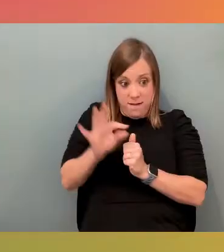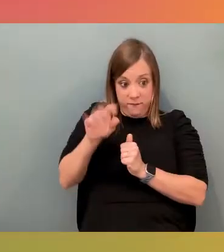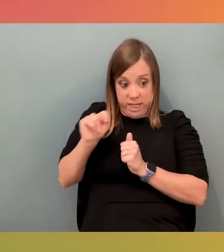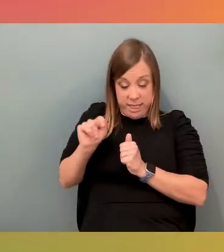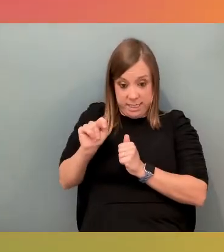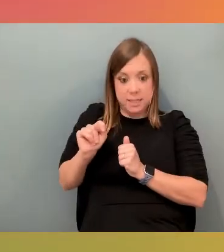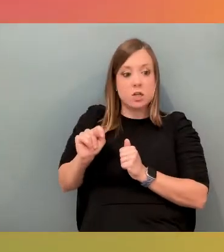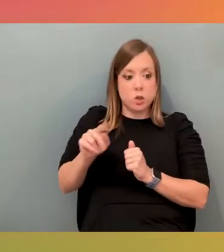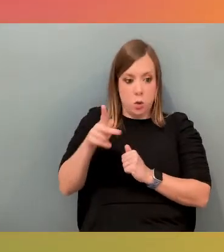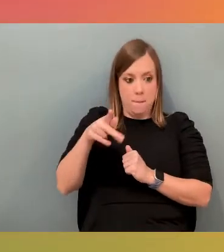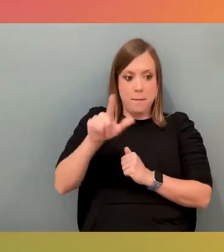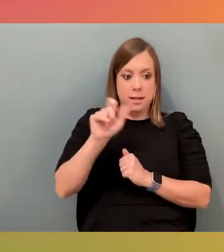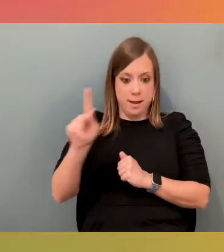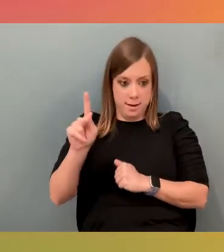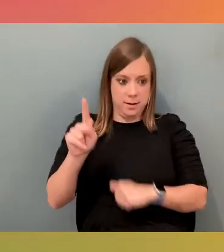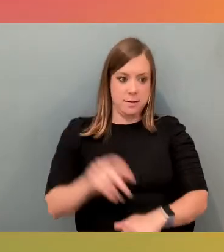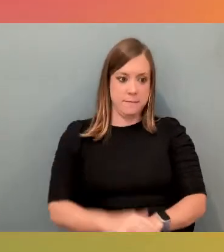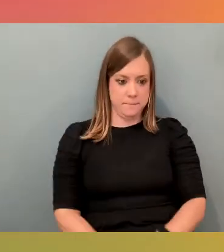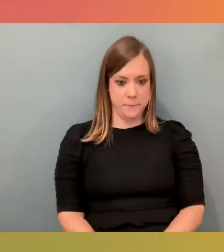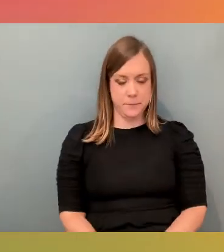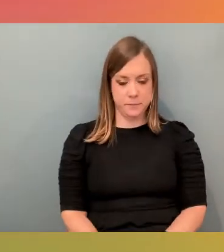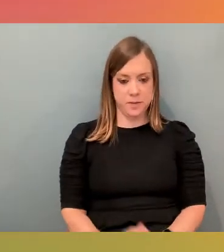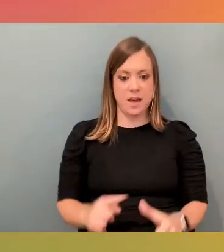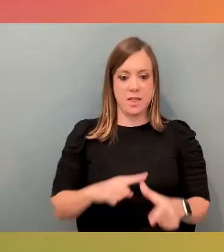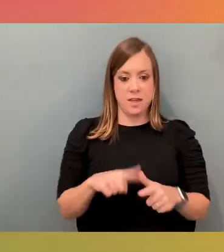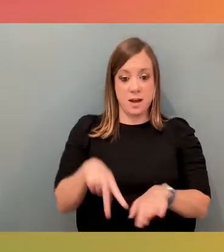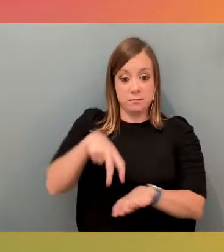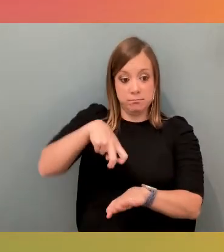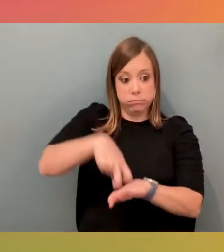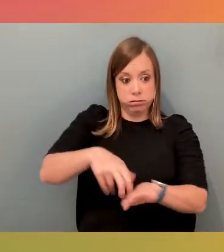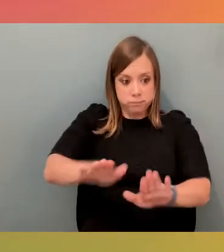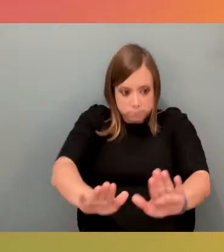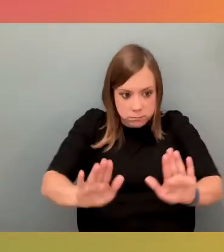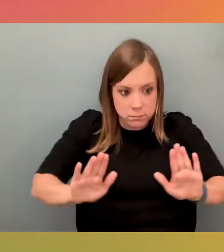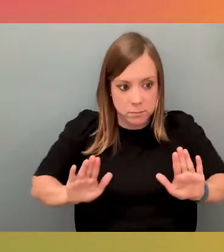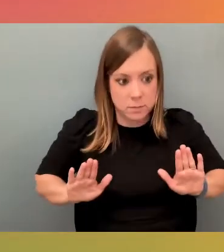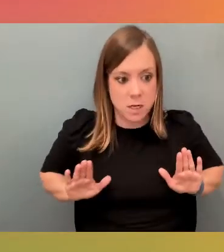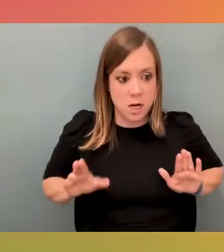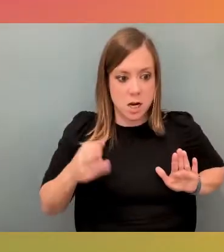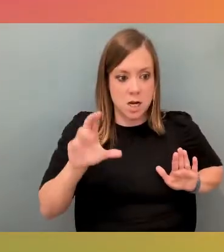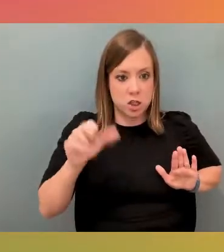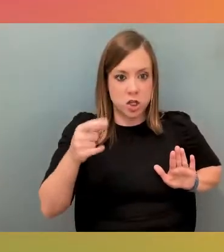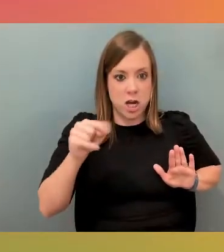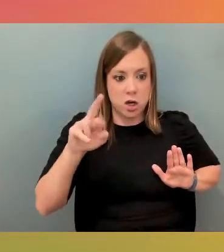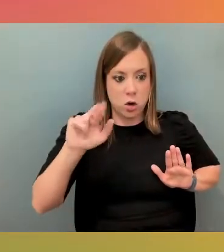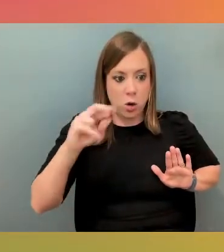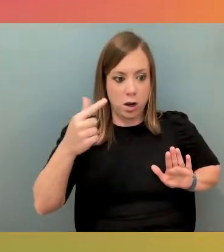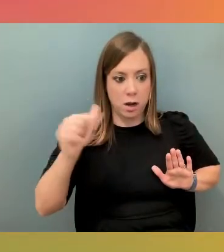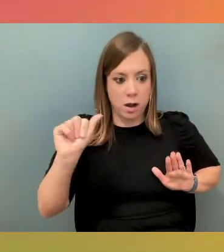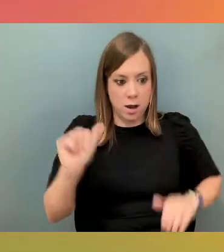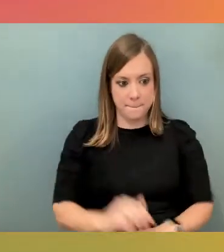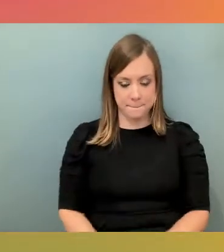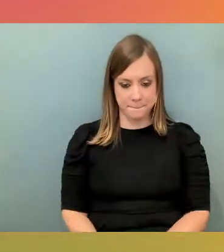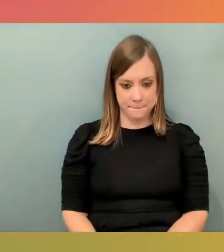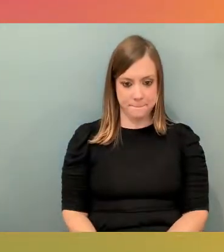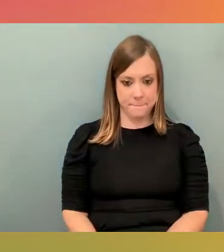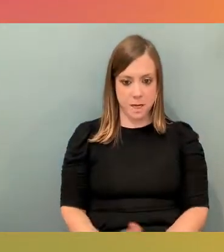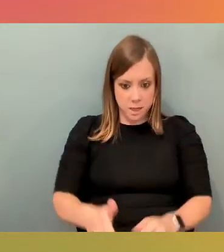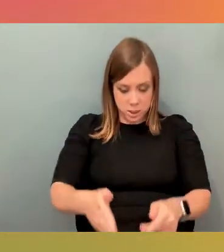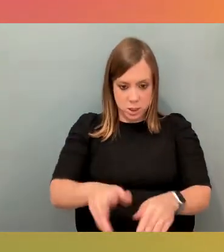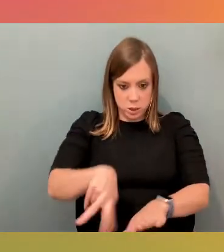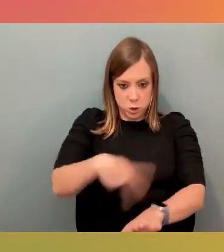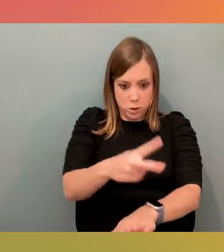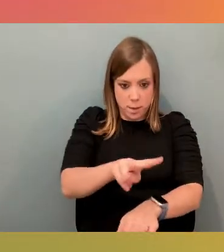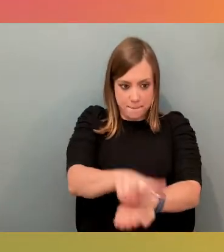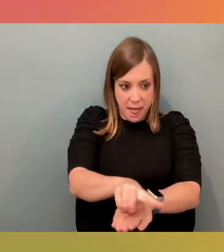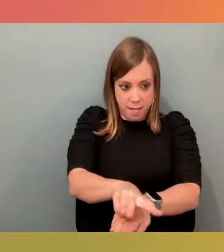that chaturanga on the knees, lowering all the way down to the belly, straightening the legs and lifting up into that